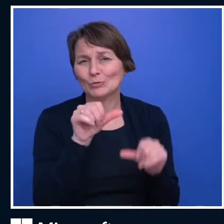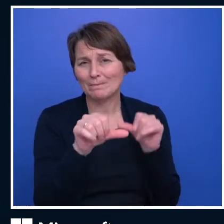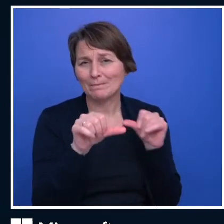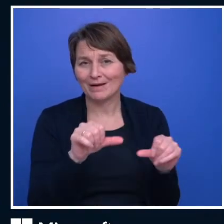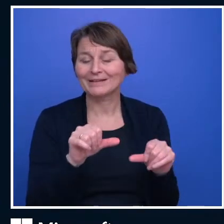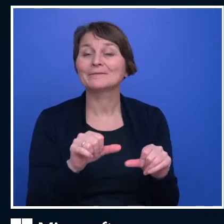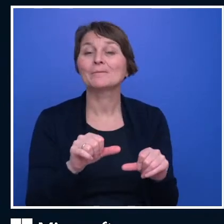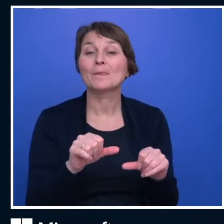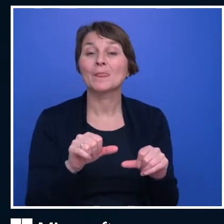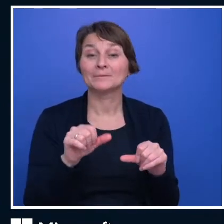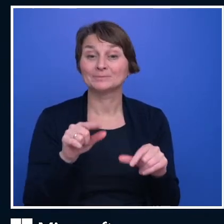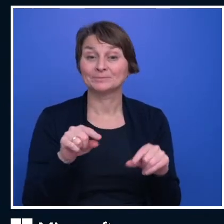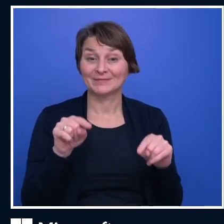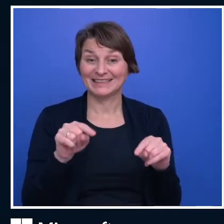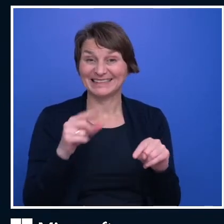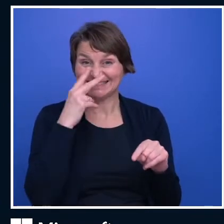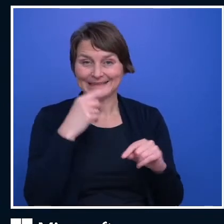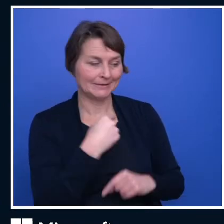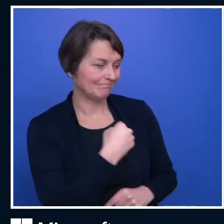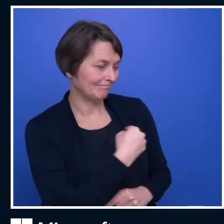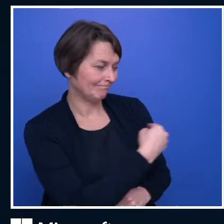here,